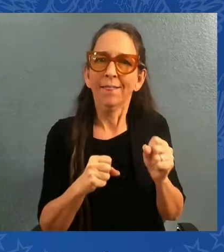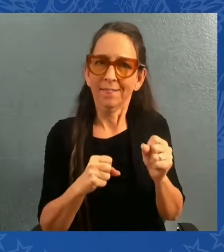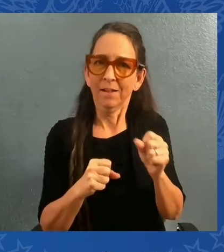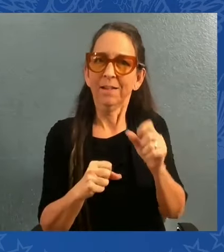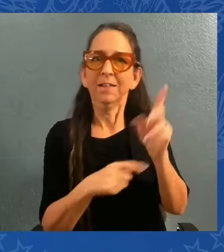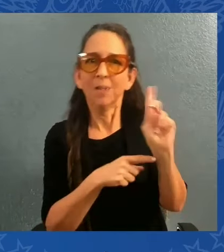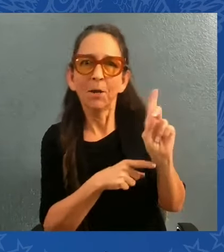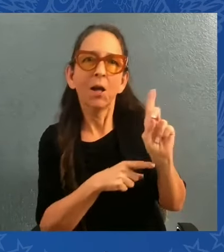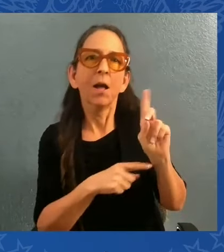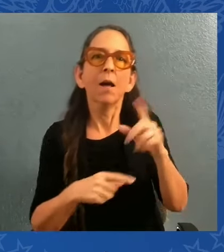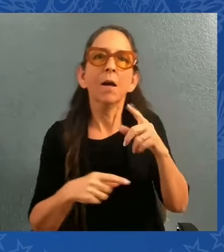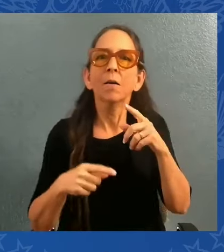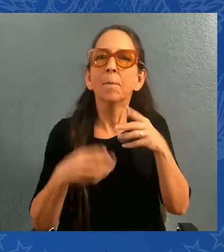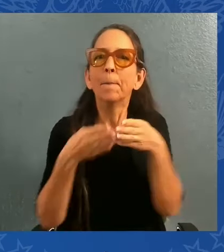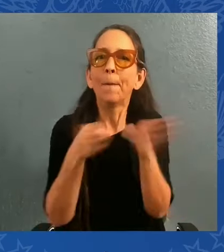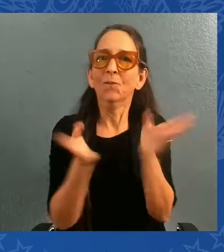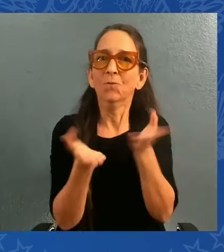Hilton,